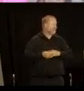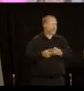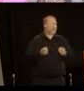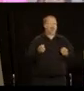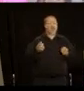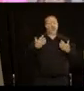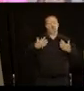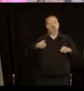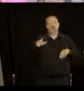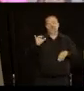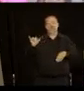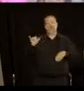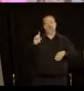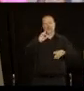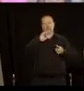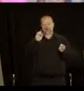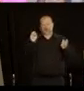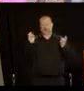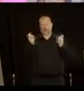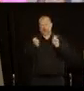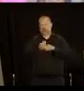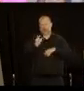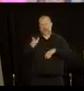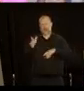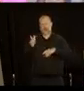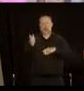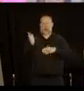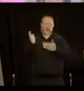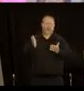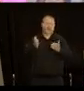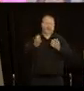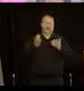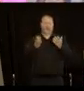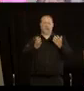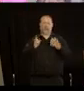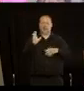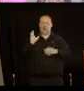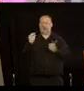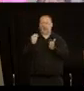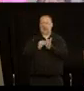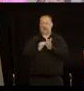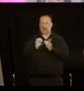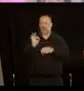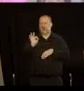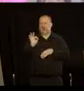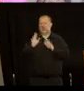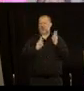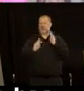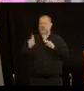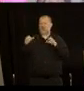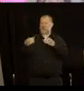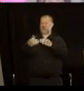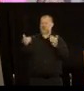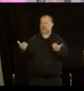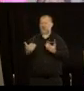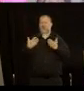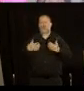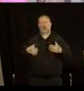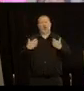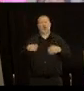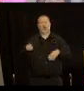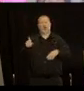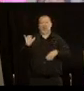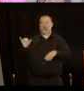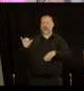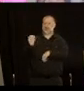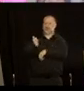of a difference has she made in bringing so many hundreds of thousands of people together? Like, wow, that she did